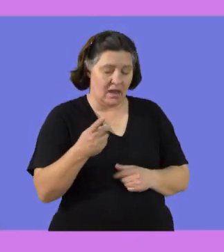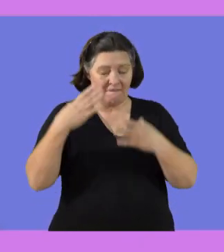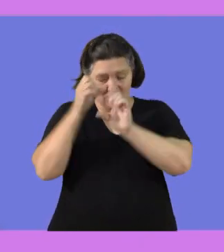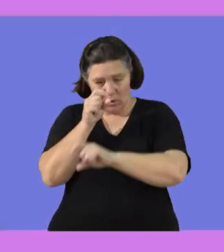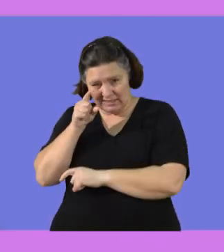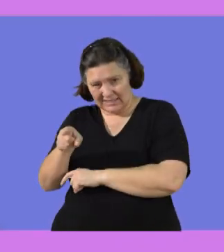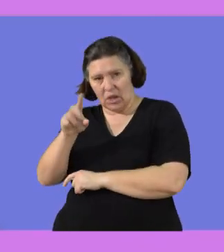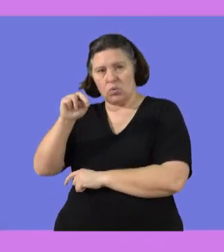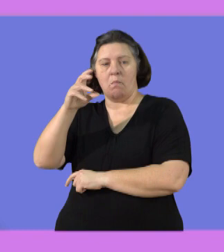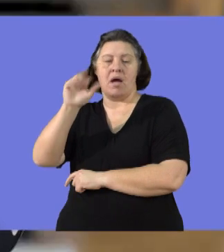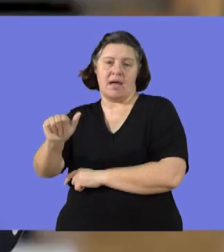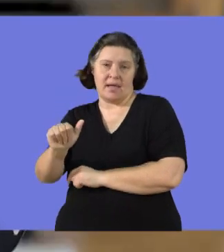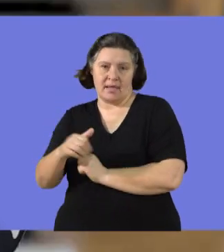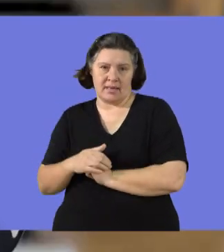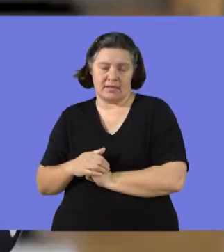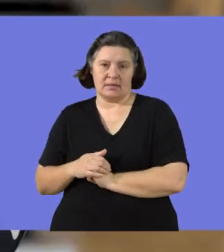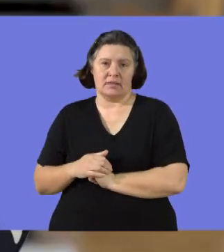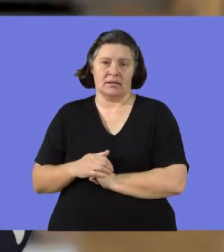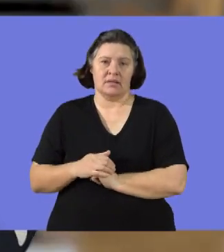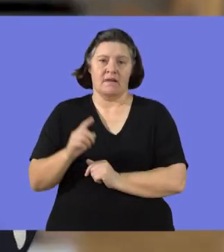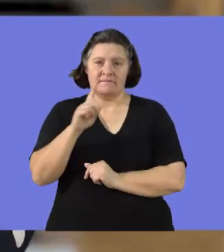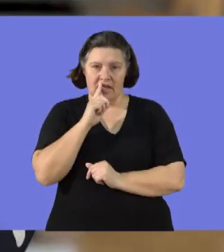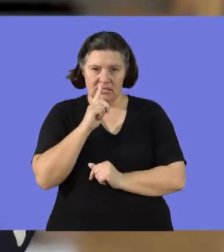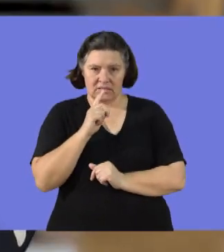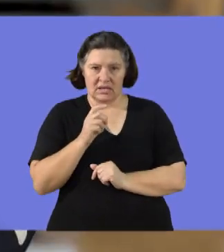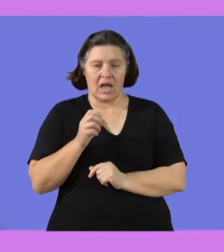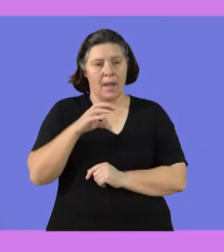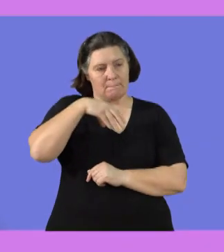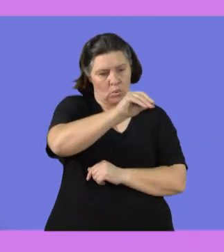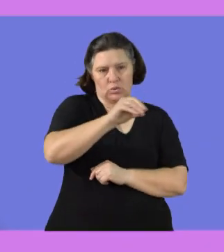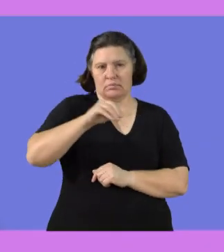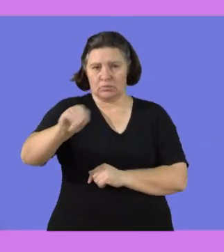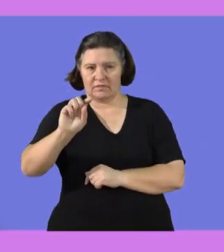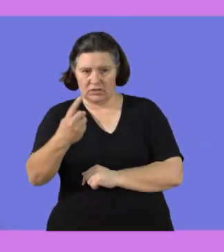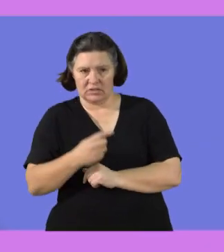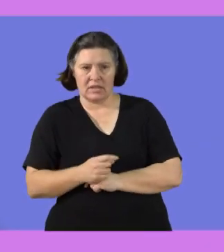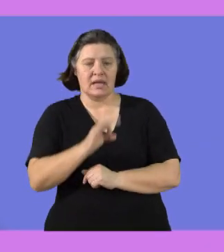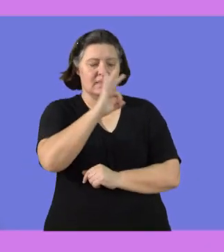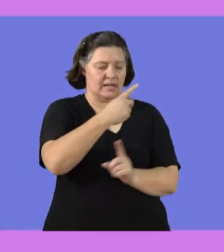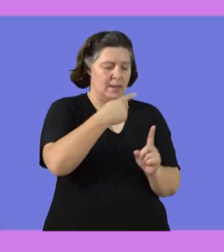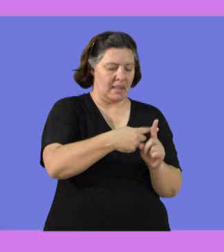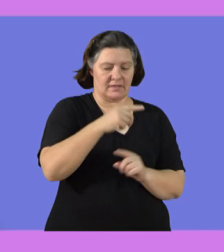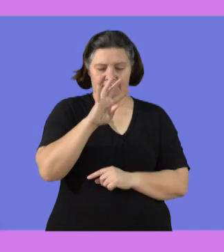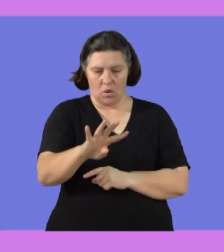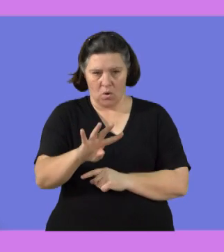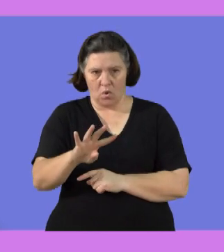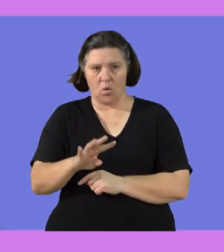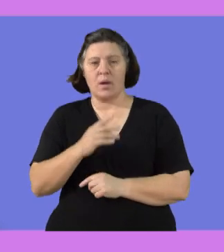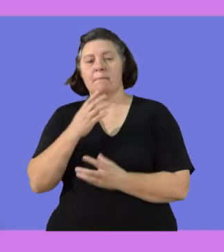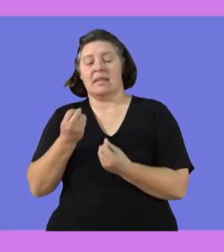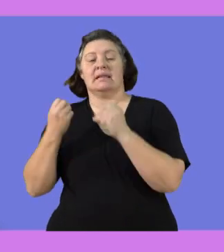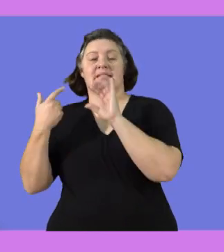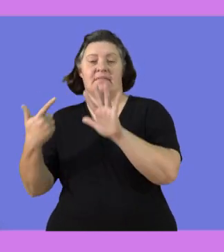Noma. But remember, we must first add the ratios first. So it will be 3 plus 4, which